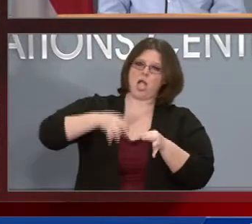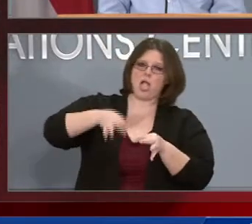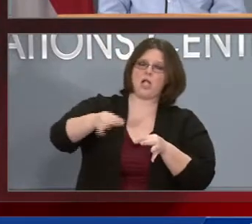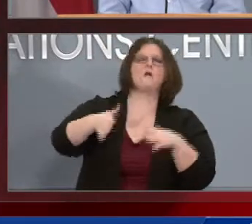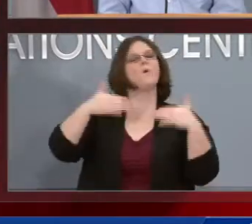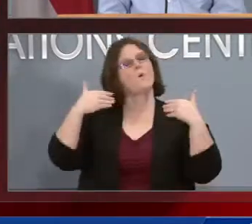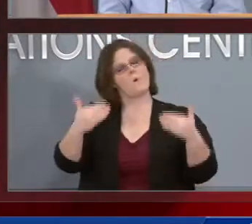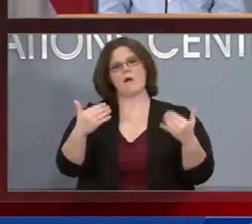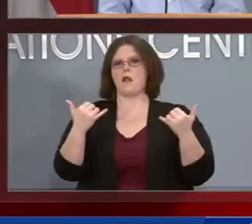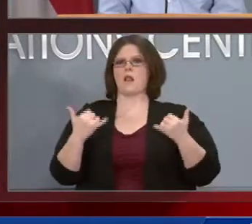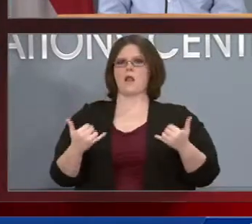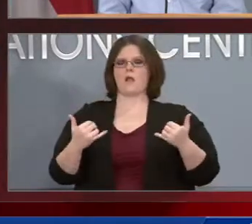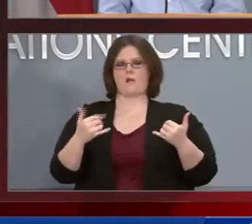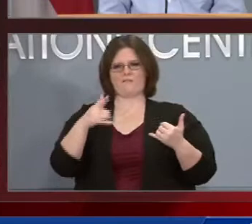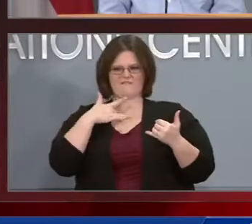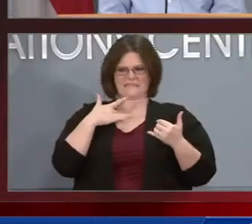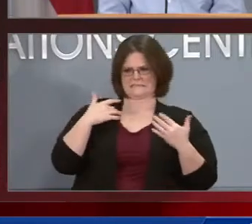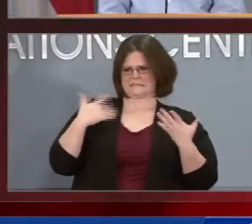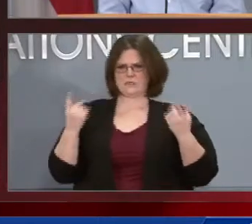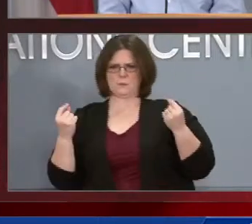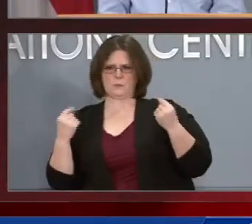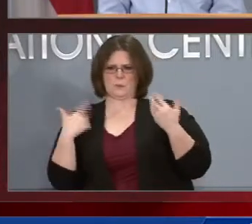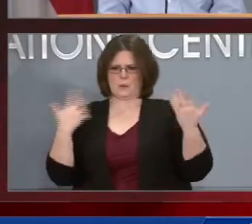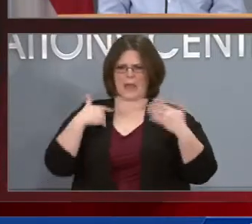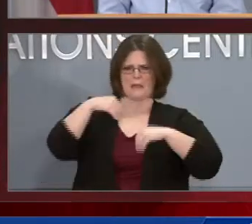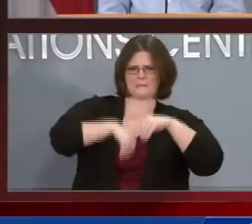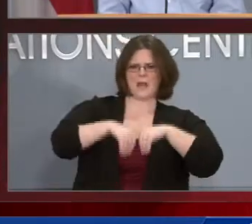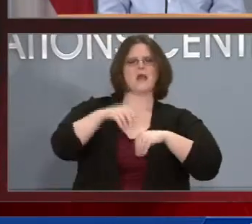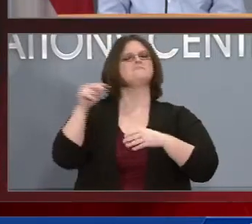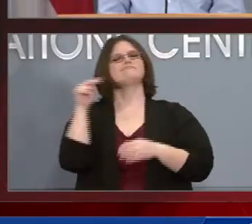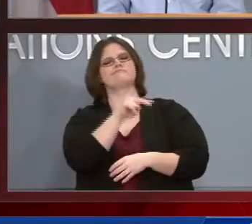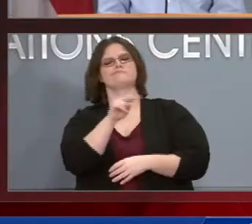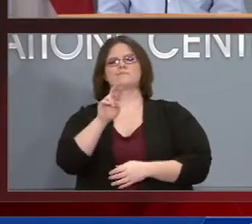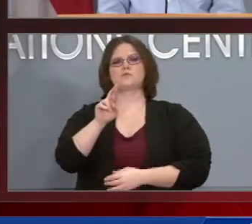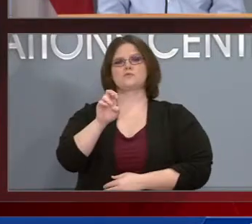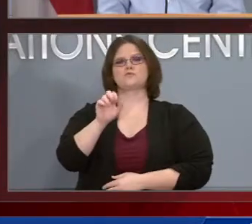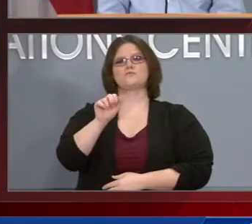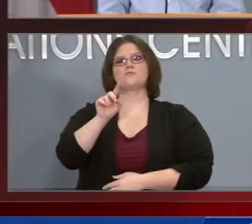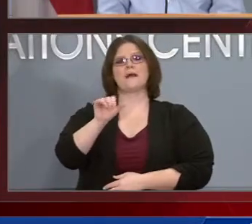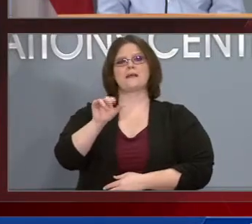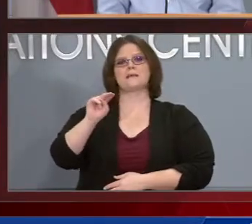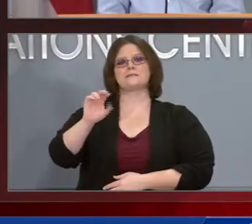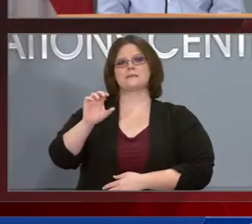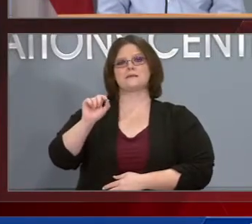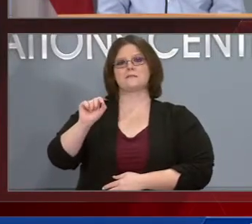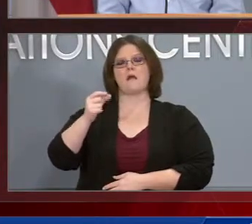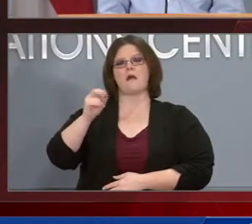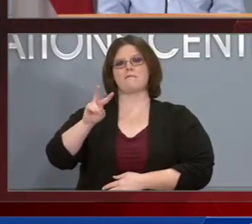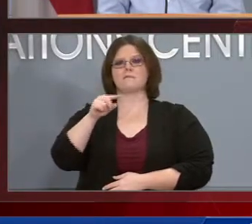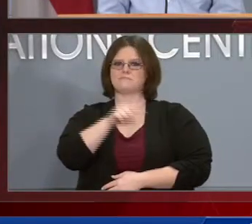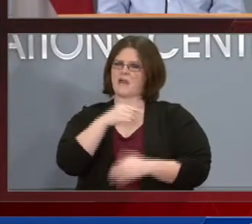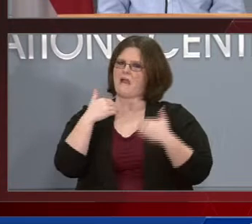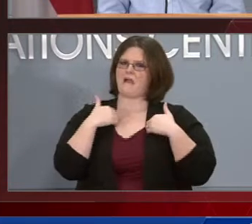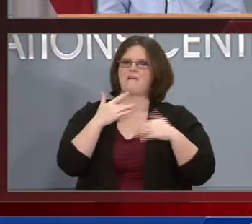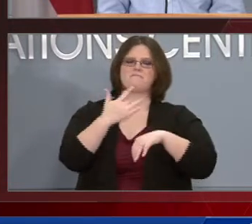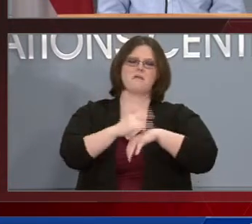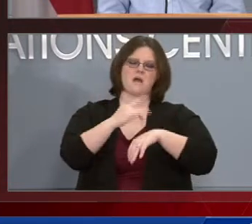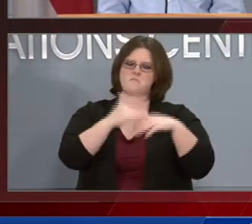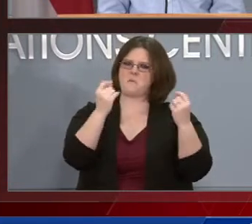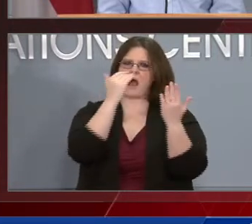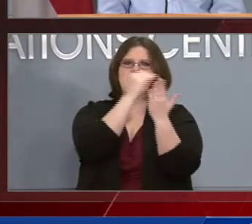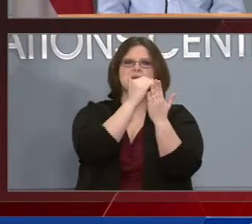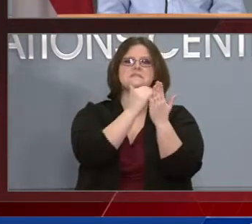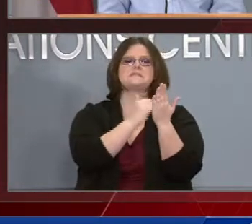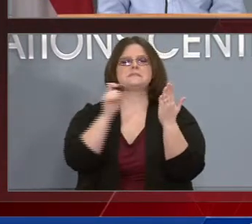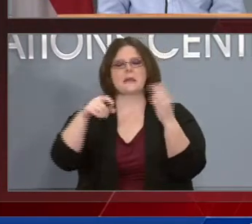guidance on your winter storm preparations, please visit ReadyNC.gov website for personal preparedness resources. And after